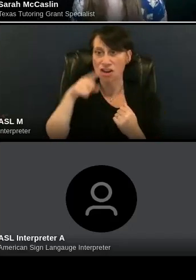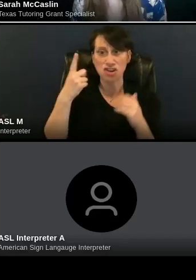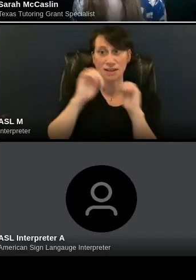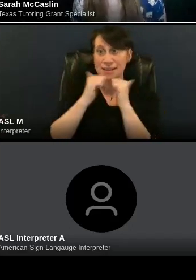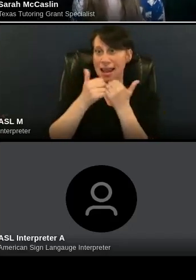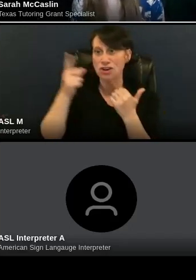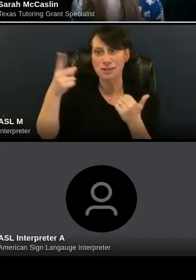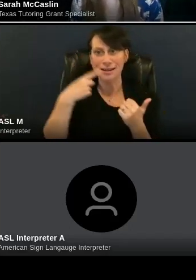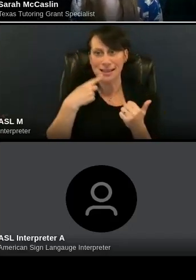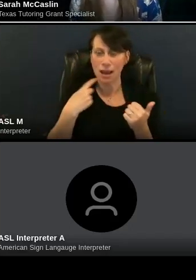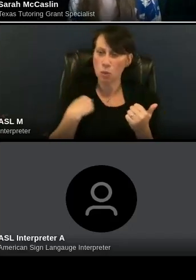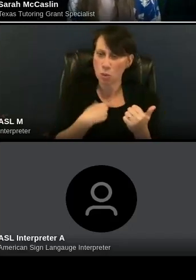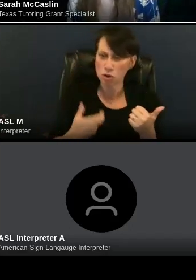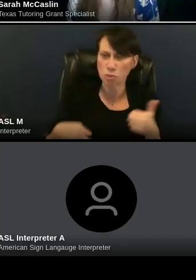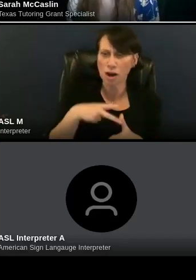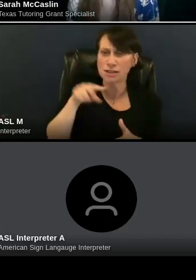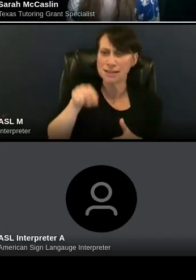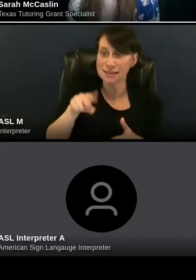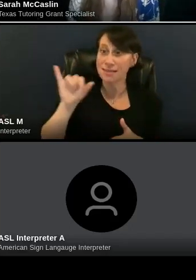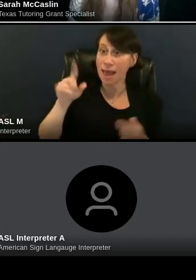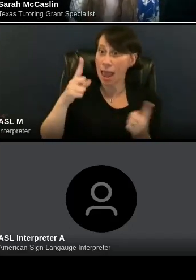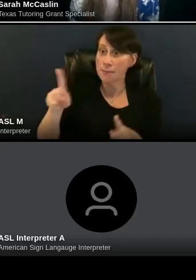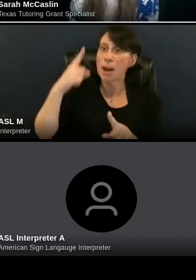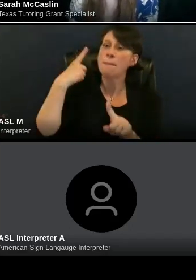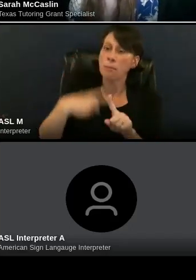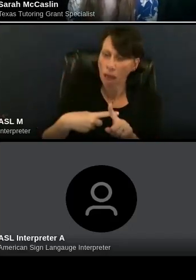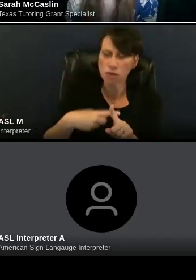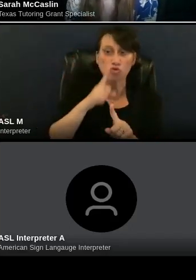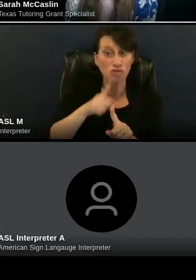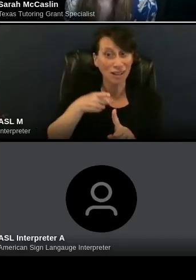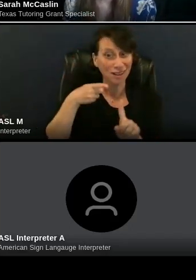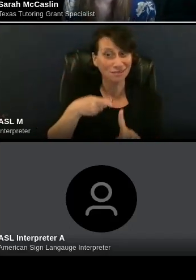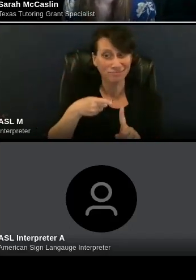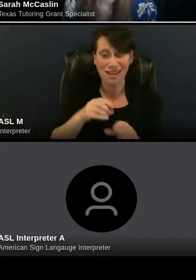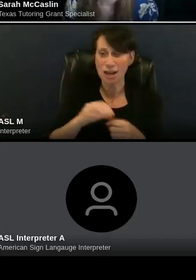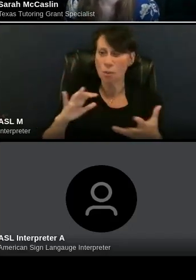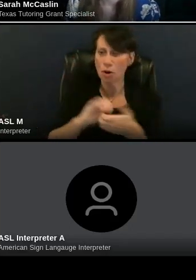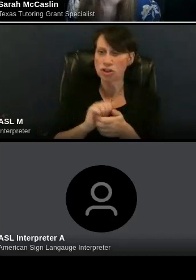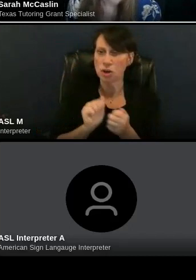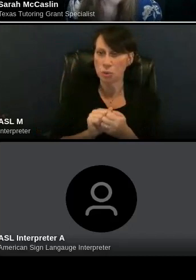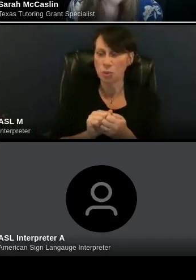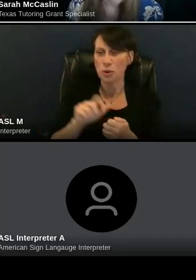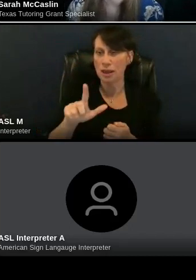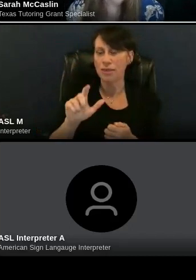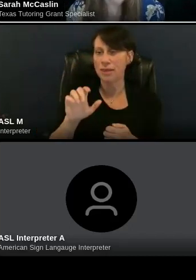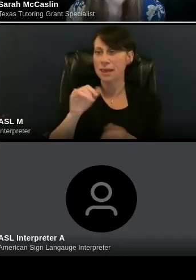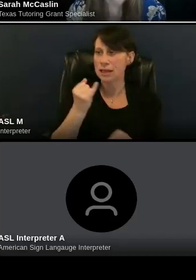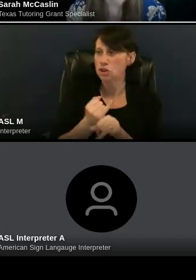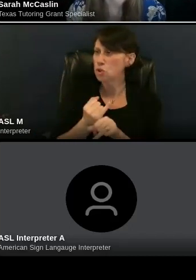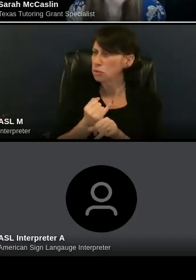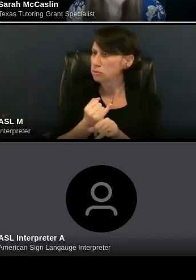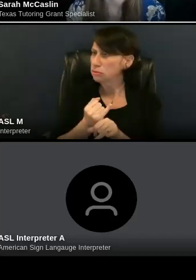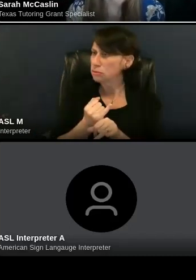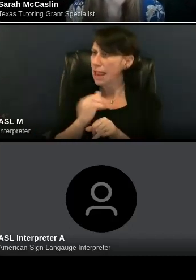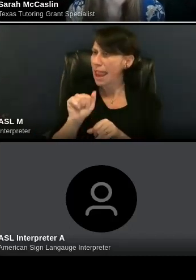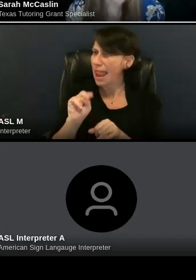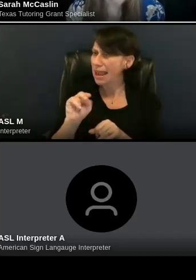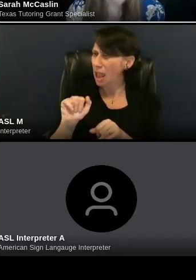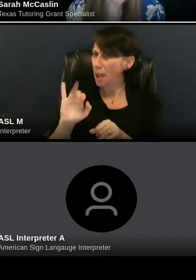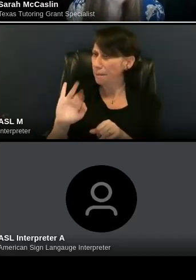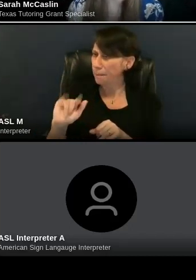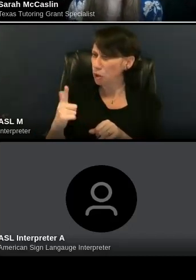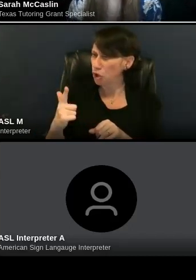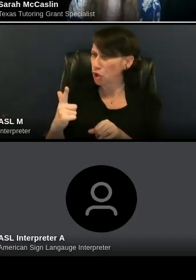hey, we want to prioritize this. Really, in a partnership with the Annenberg Institute, if you guys had a chance